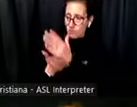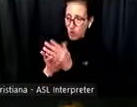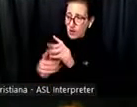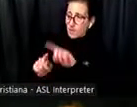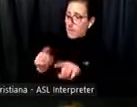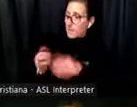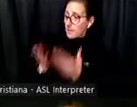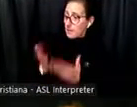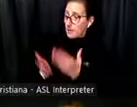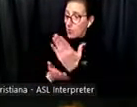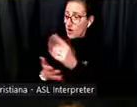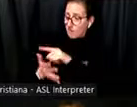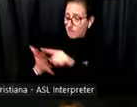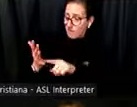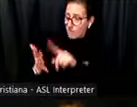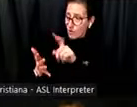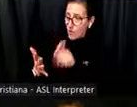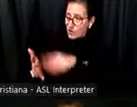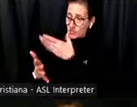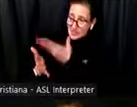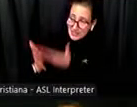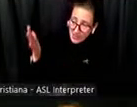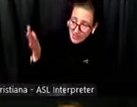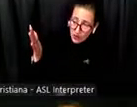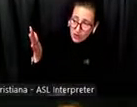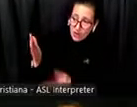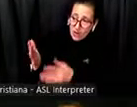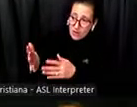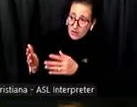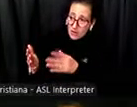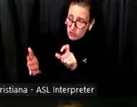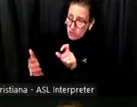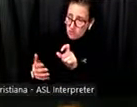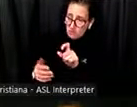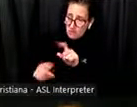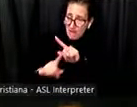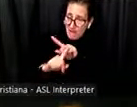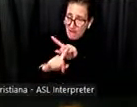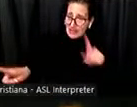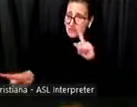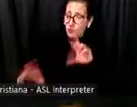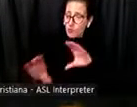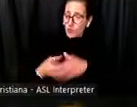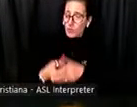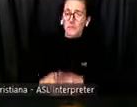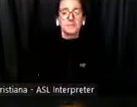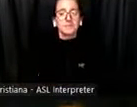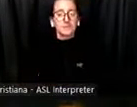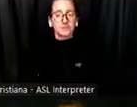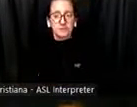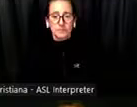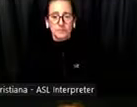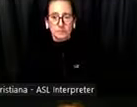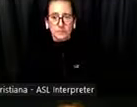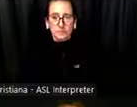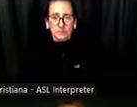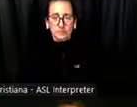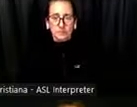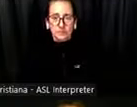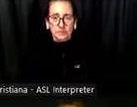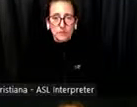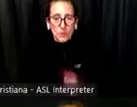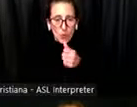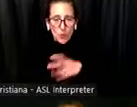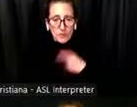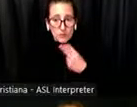to be surfaced for the good of the group. I have a couple of questions if you want to take a couple from the question and answer